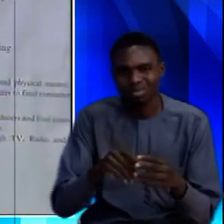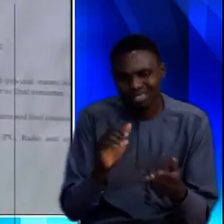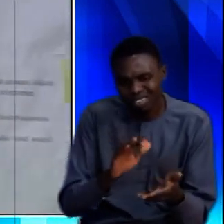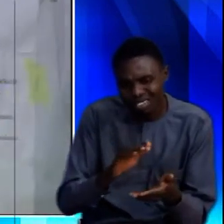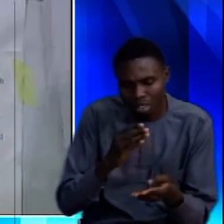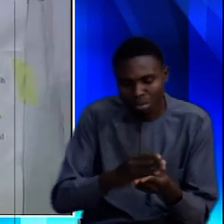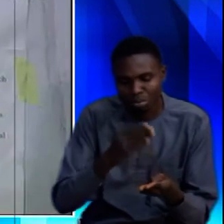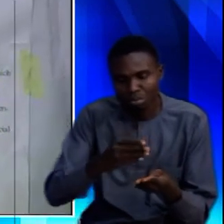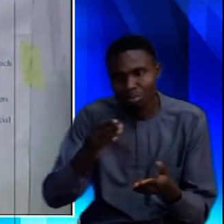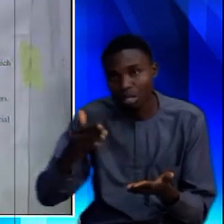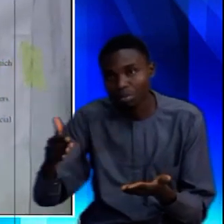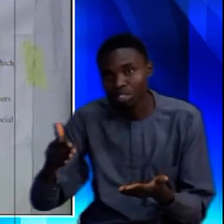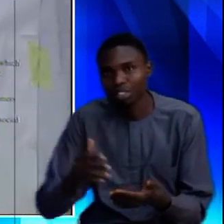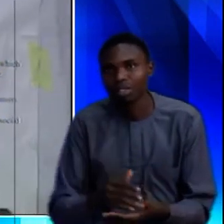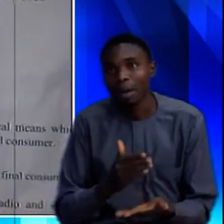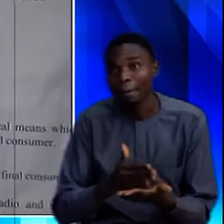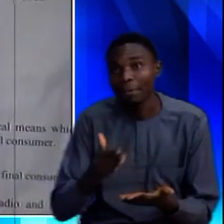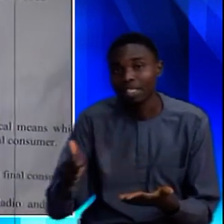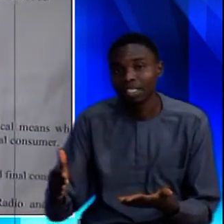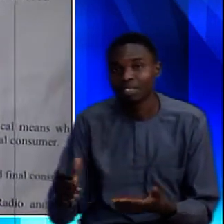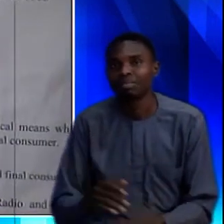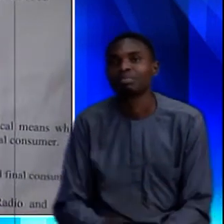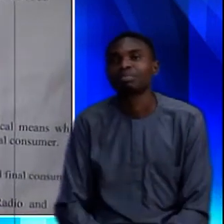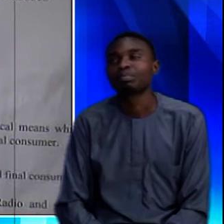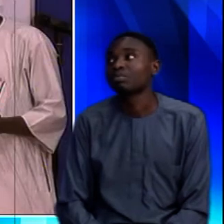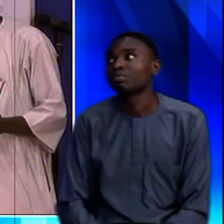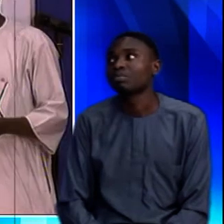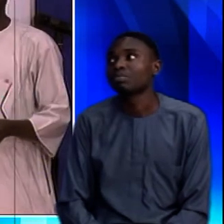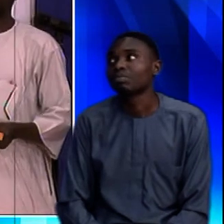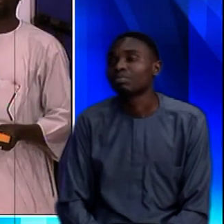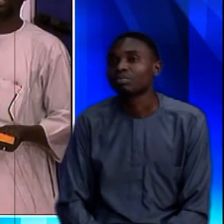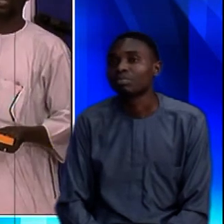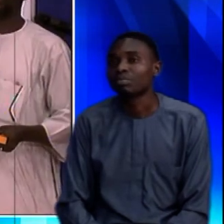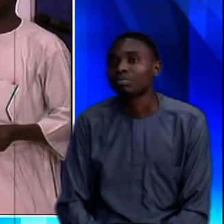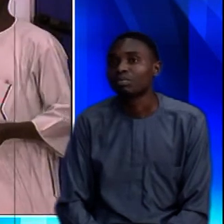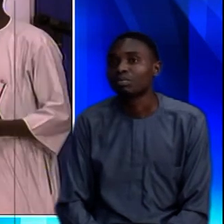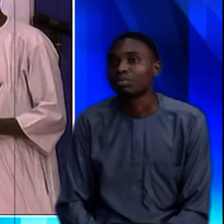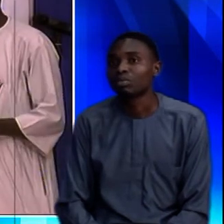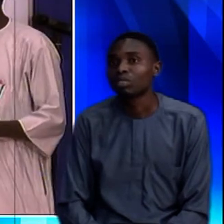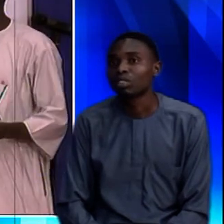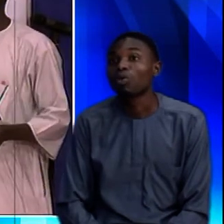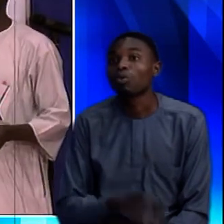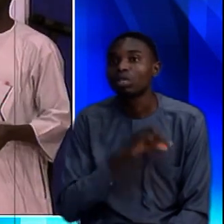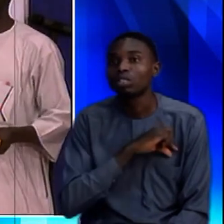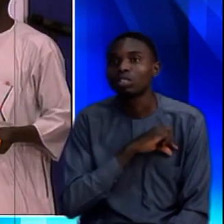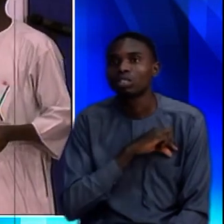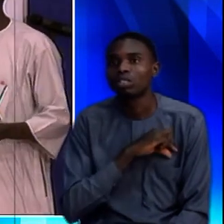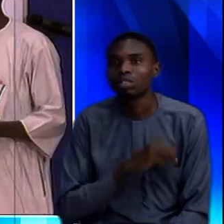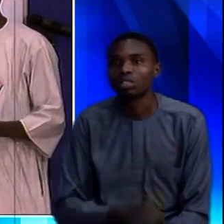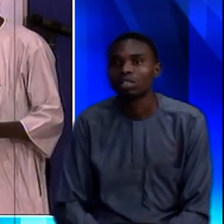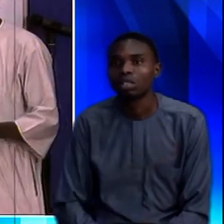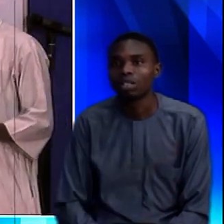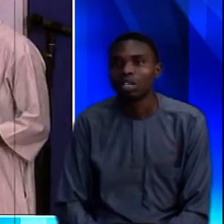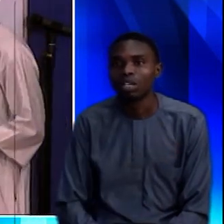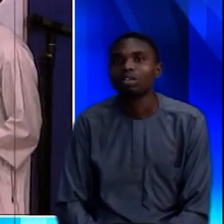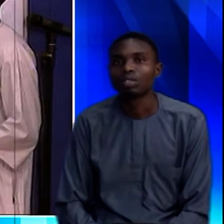numerous consumers. Numerous consumers. You will now, somebody wants one biro, he will sell. Somebody wants one cleaner, he will still sell to him. Somebody wants one book, he will